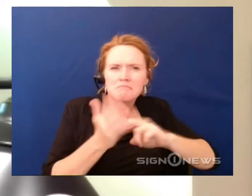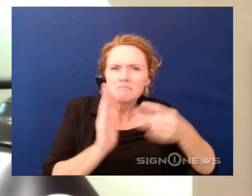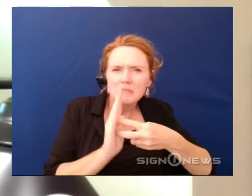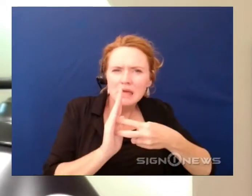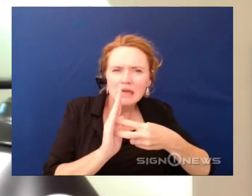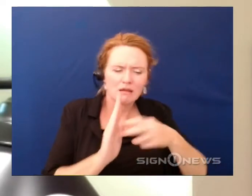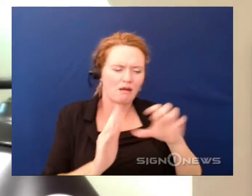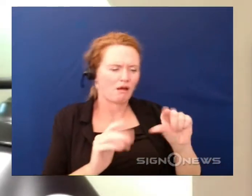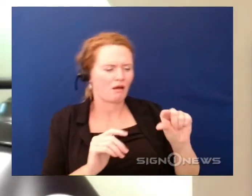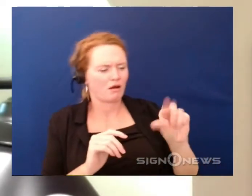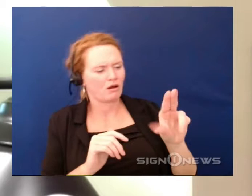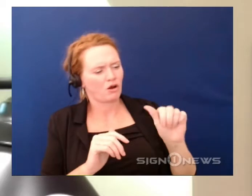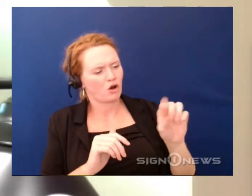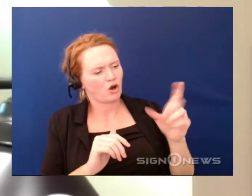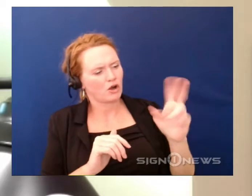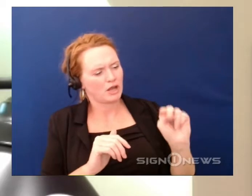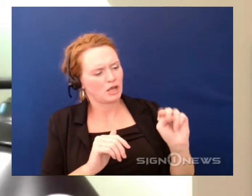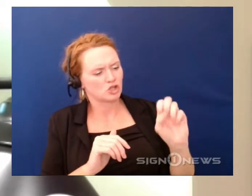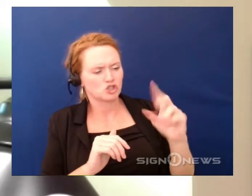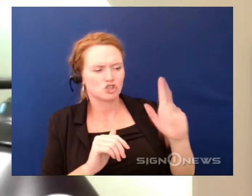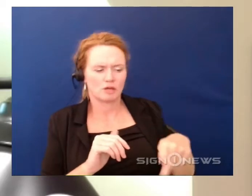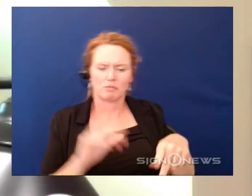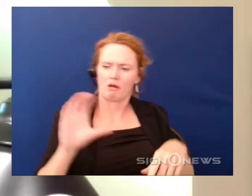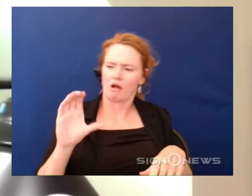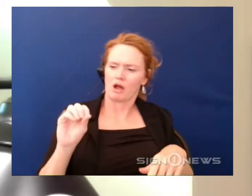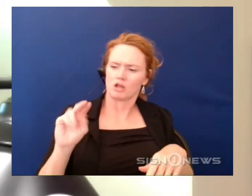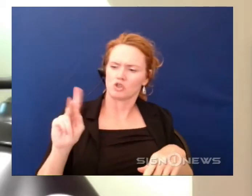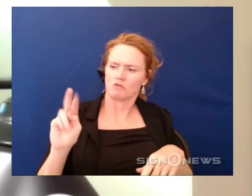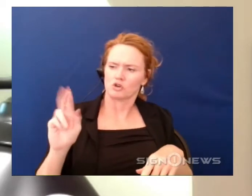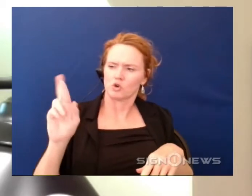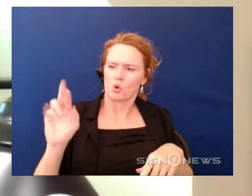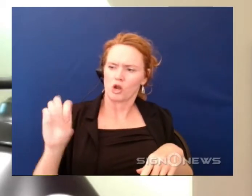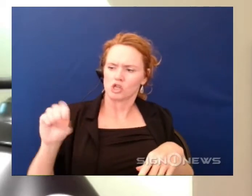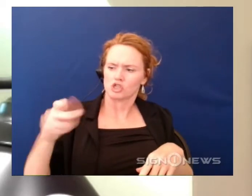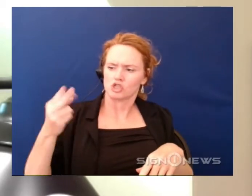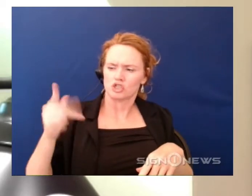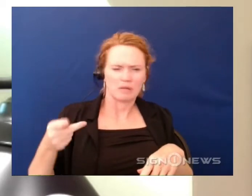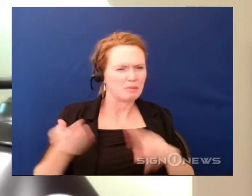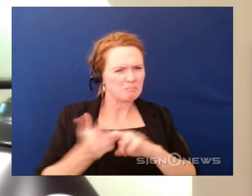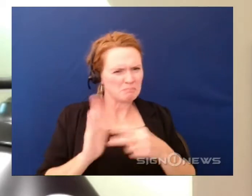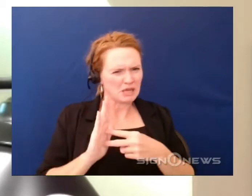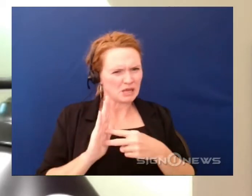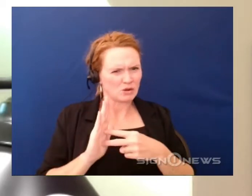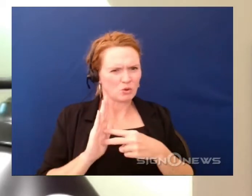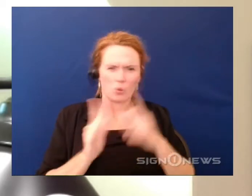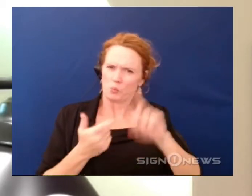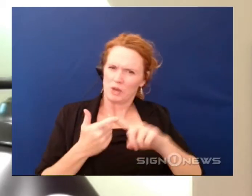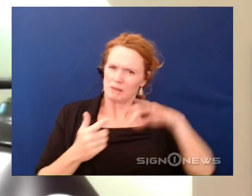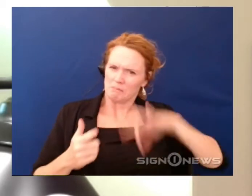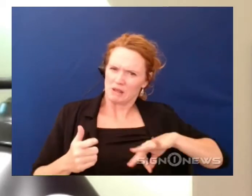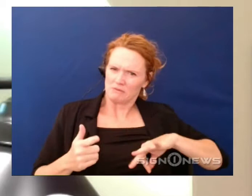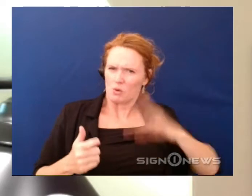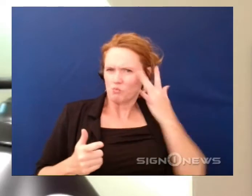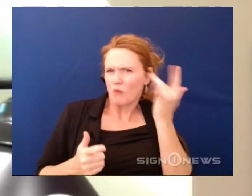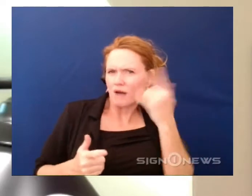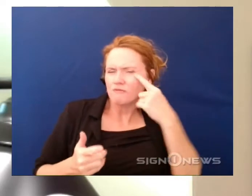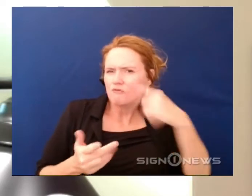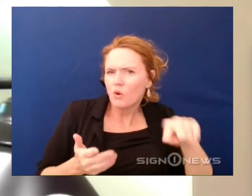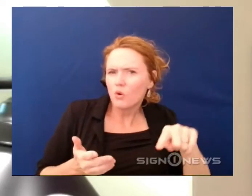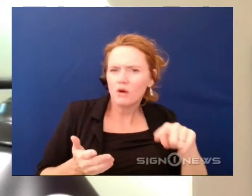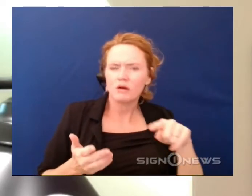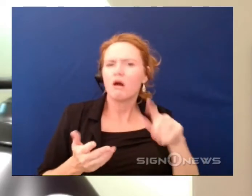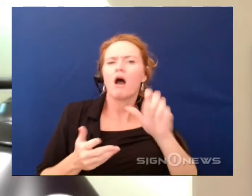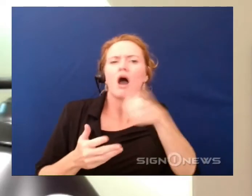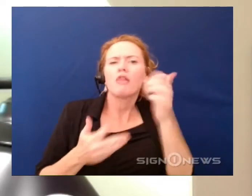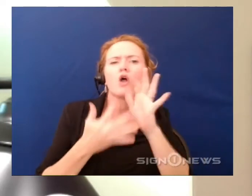really mean for AAC users, to learn under what circumstances they may be desirable or necessary, to learn what the alternatives to